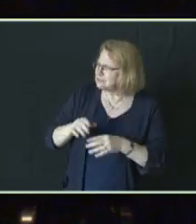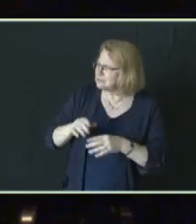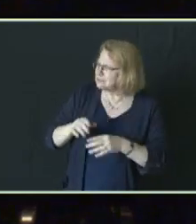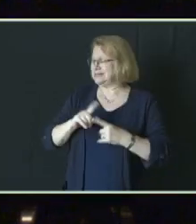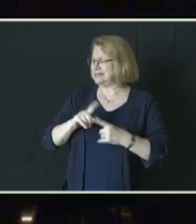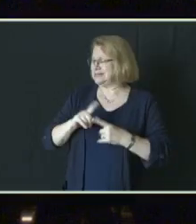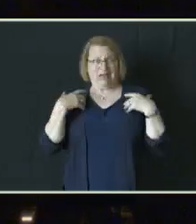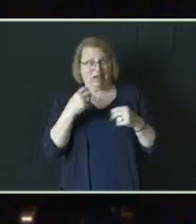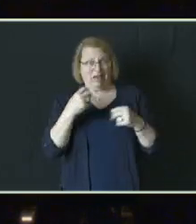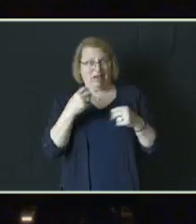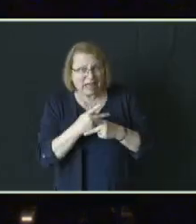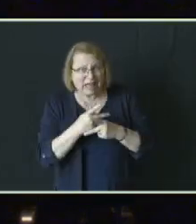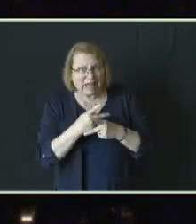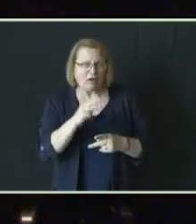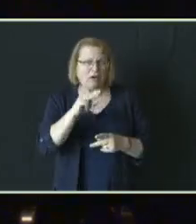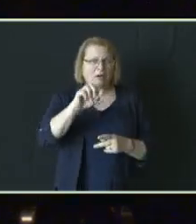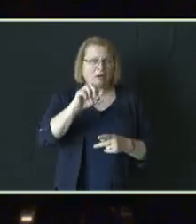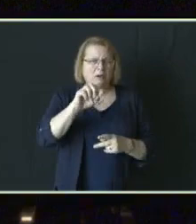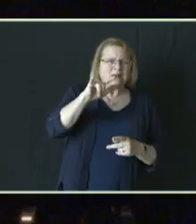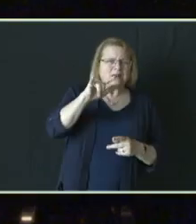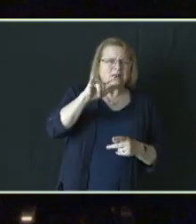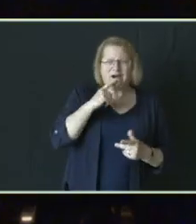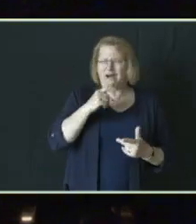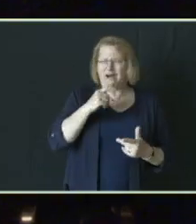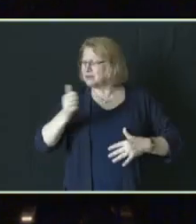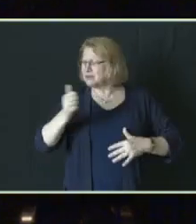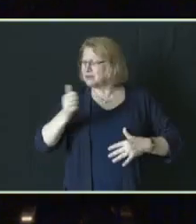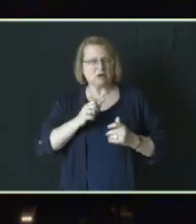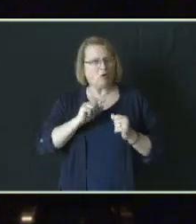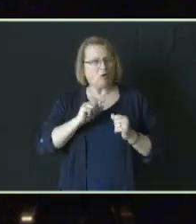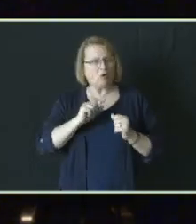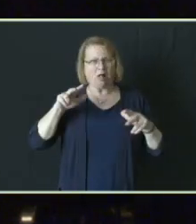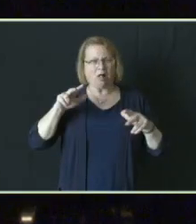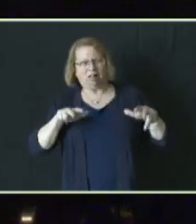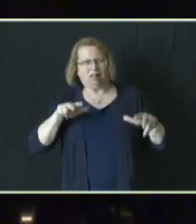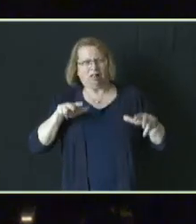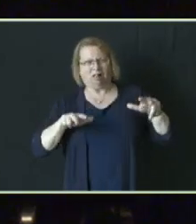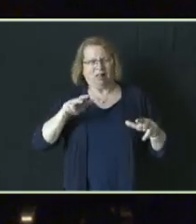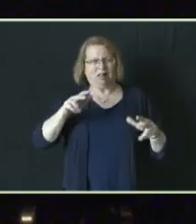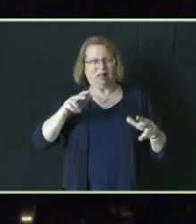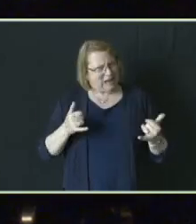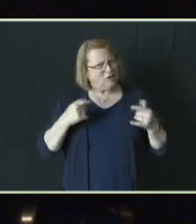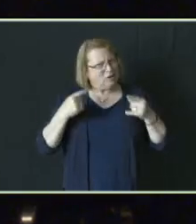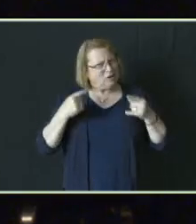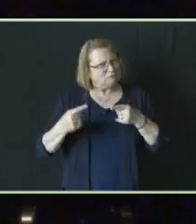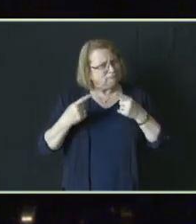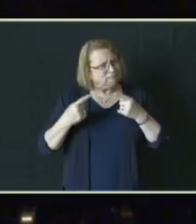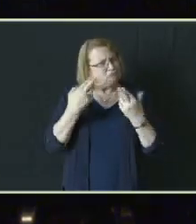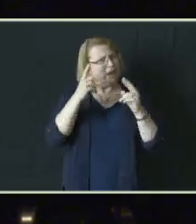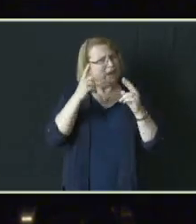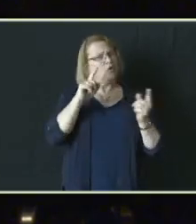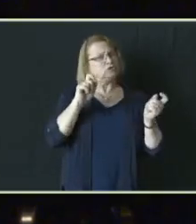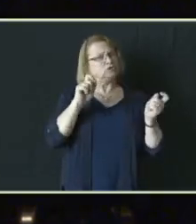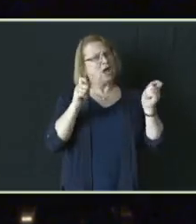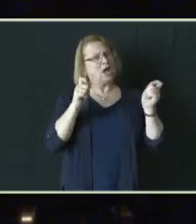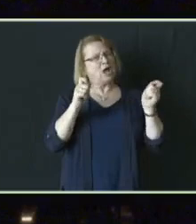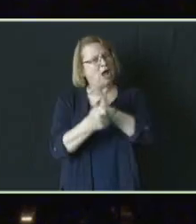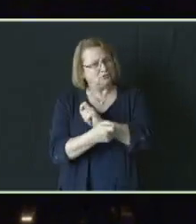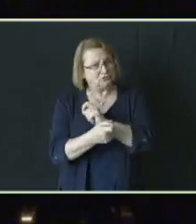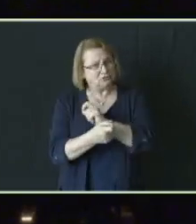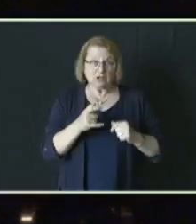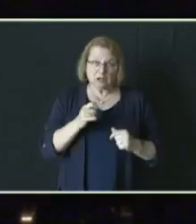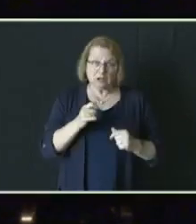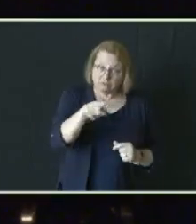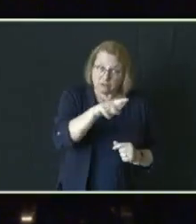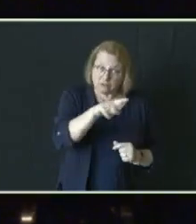print media, and our transportation systems are all poised for transformational change. But if you believe,